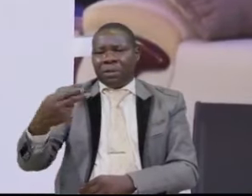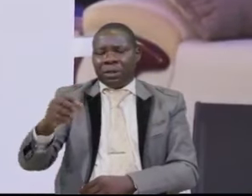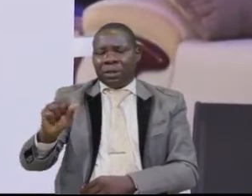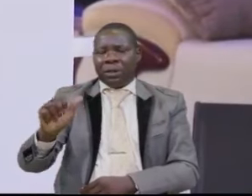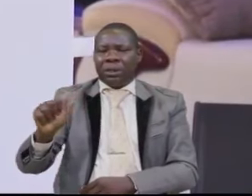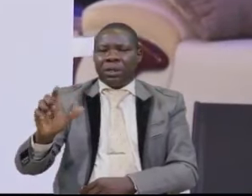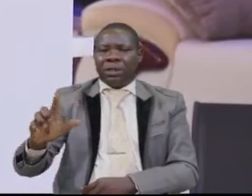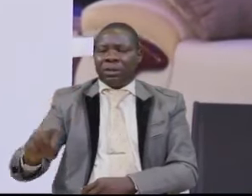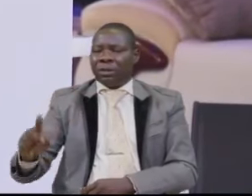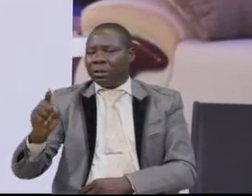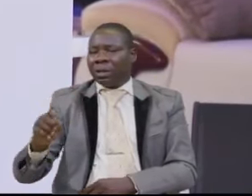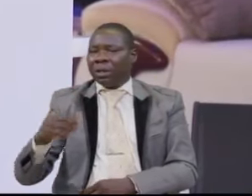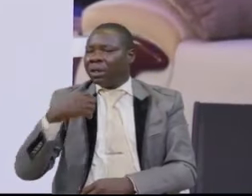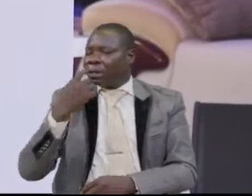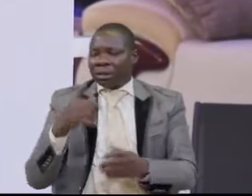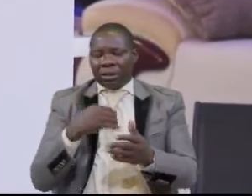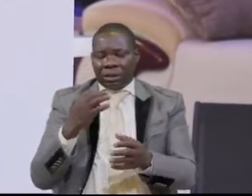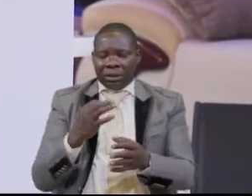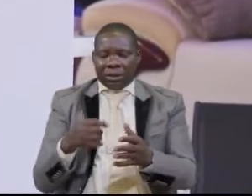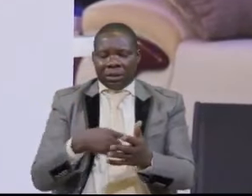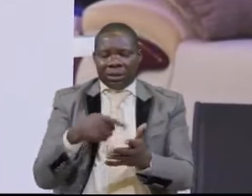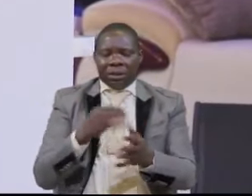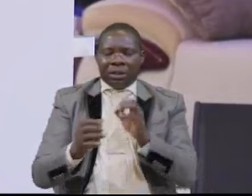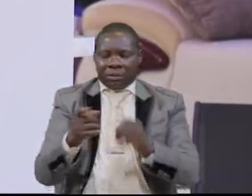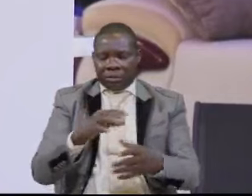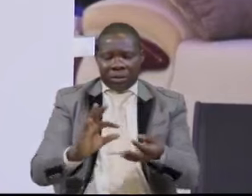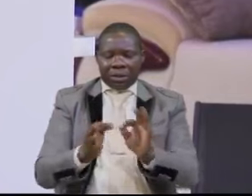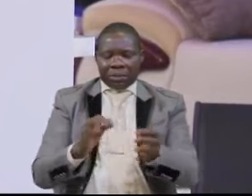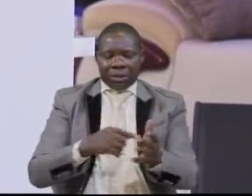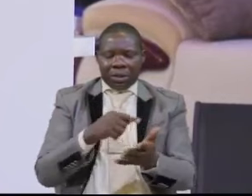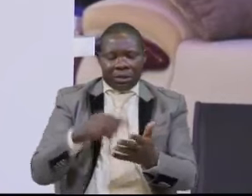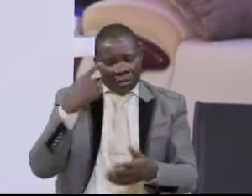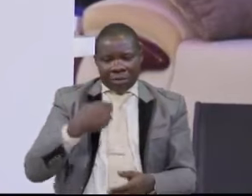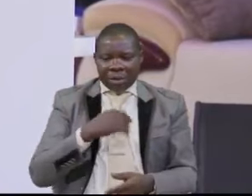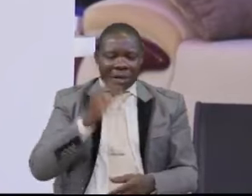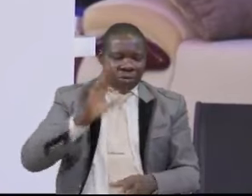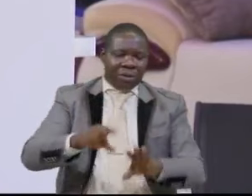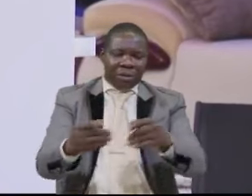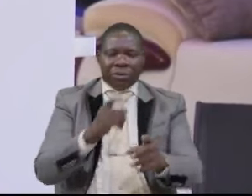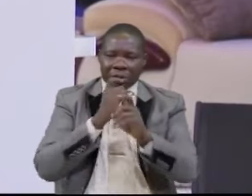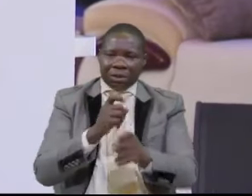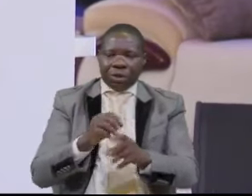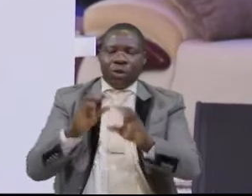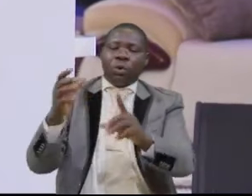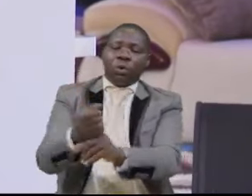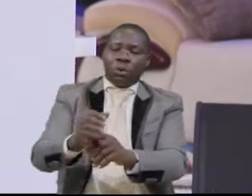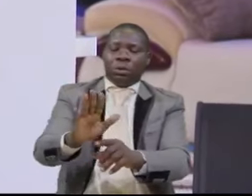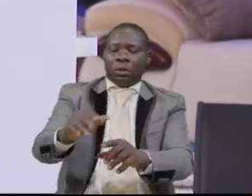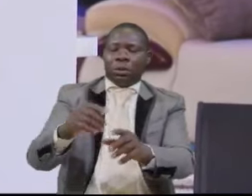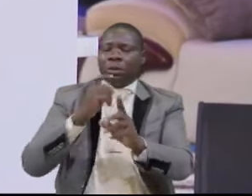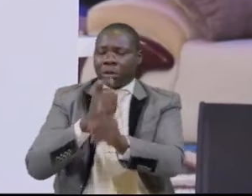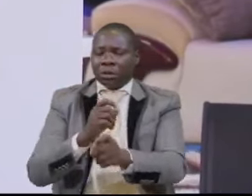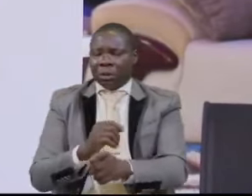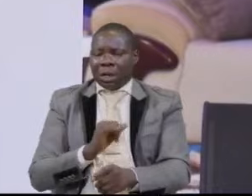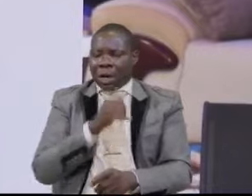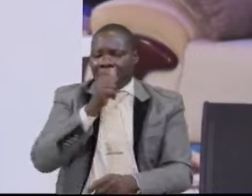you gifts. He said, hold on to your gifts. I'm not your servant. I come here. I'm not for pay and I'm not for